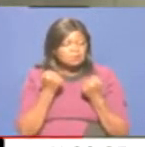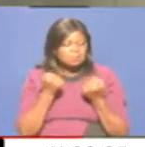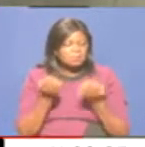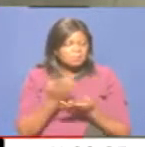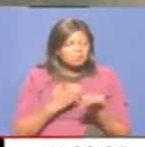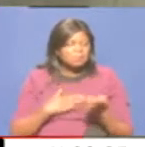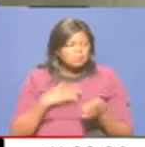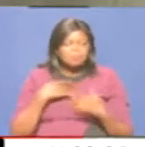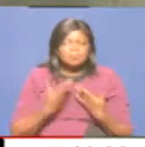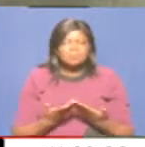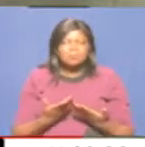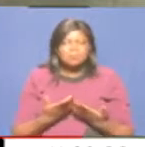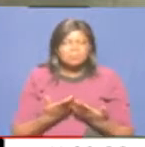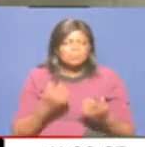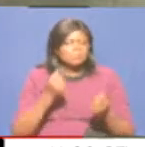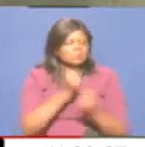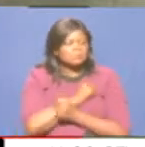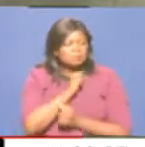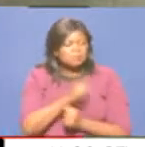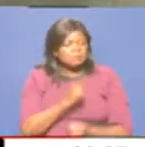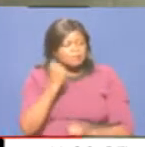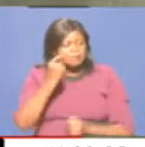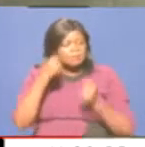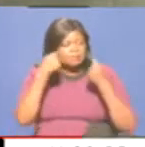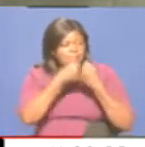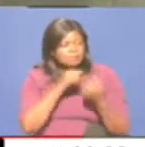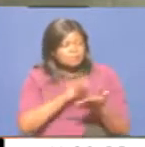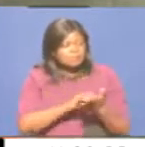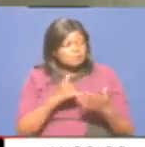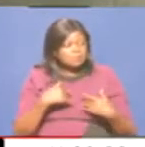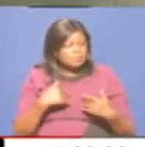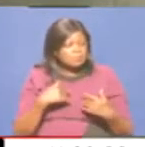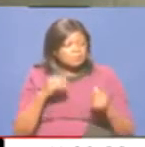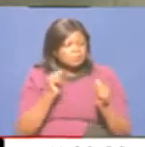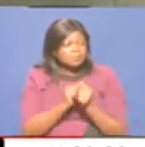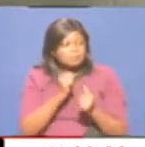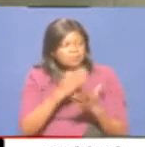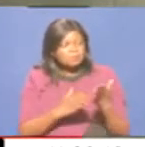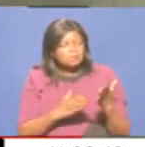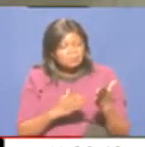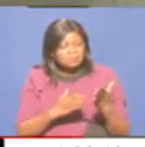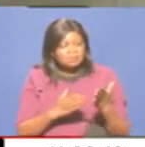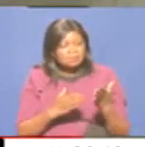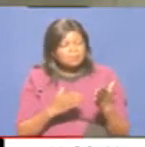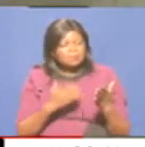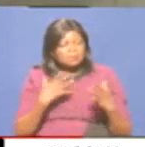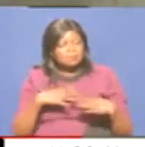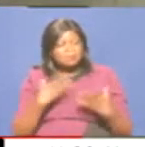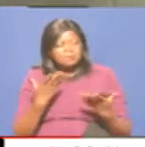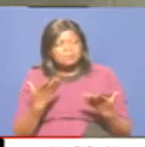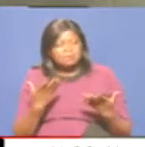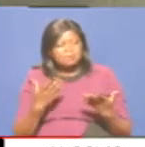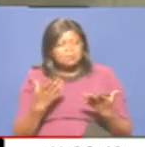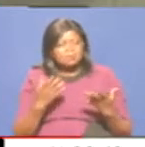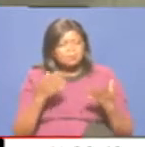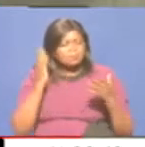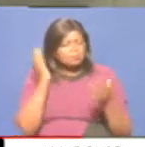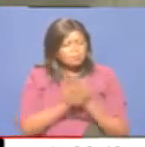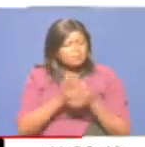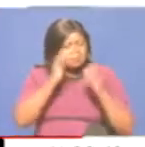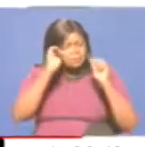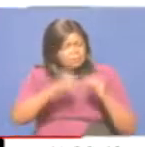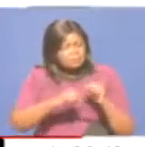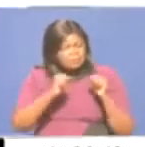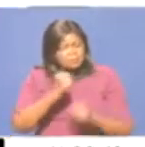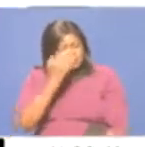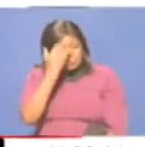conversation. I'm loving it. The only challenge I have with some of the proponents is the practicability of the economic models. Because